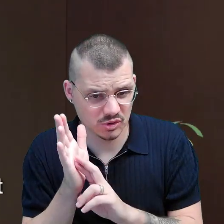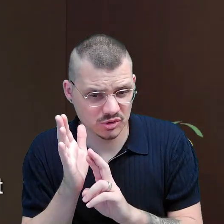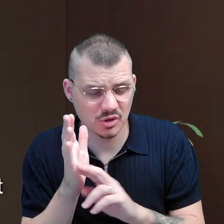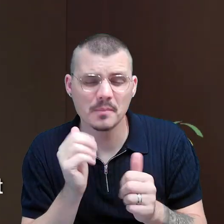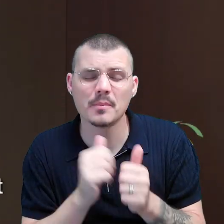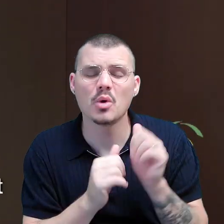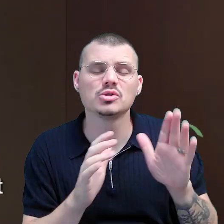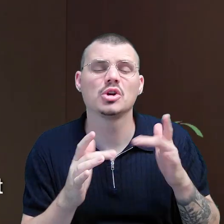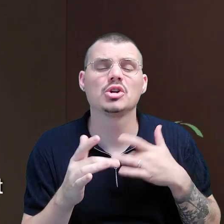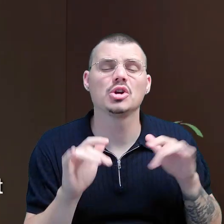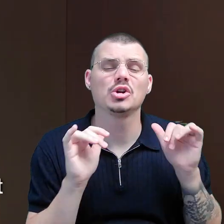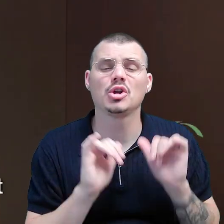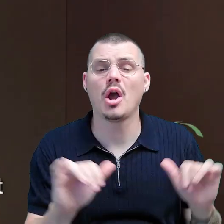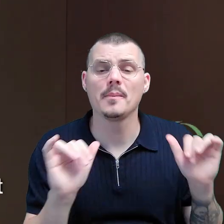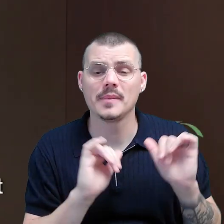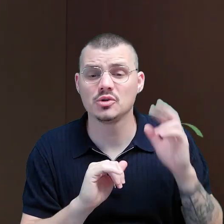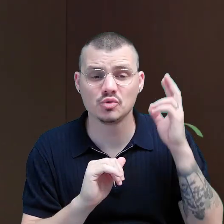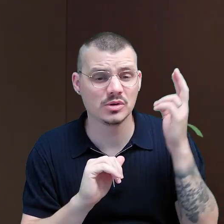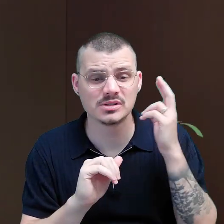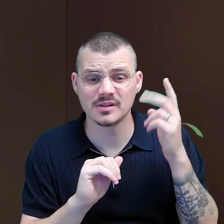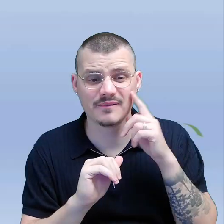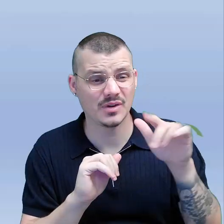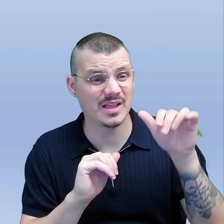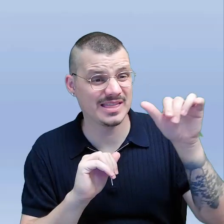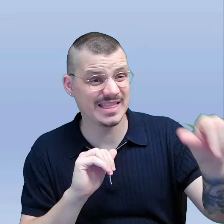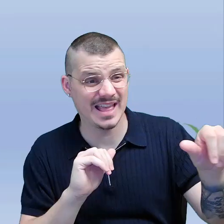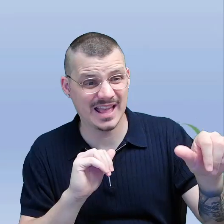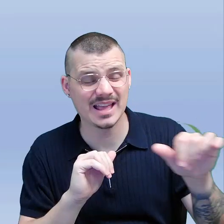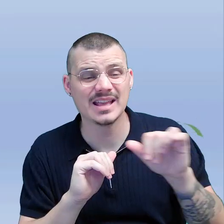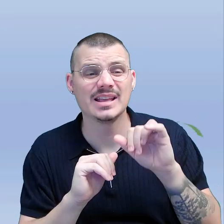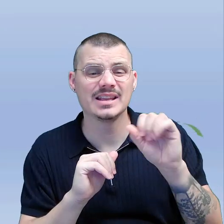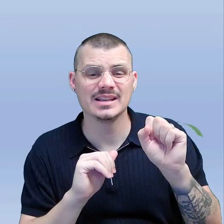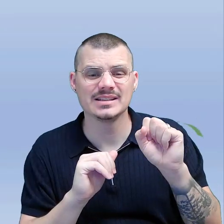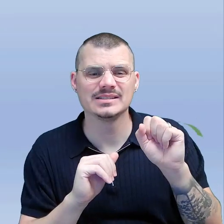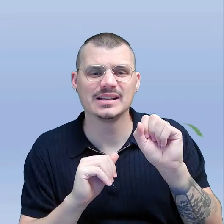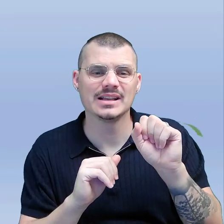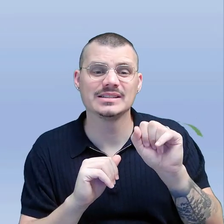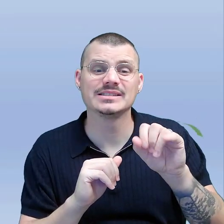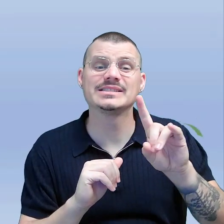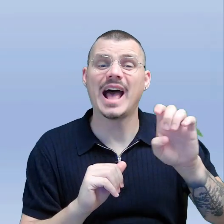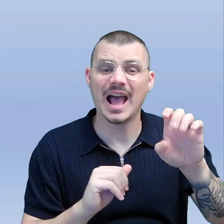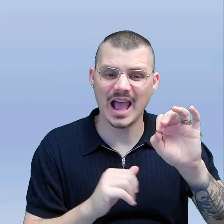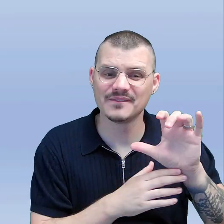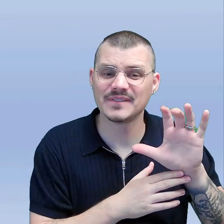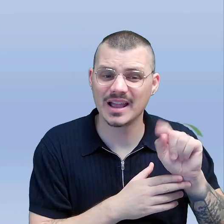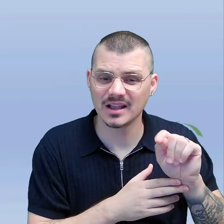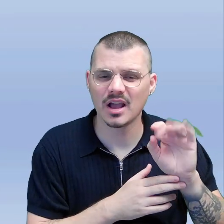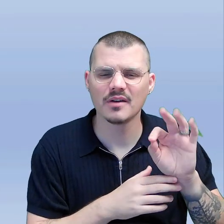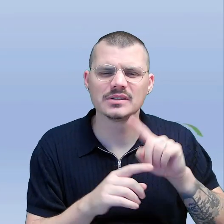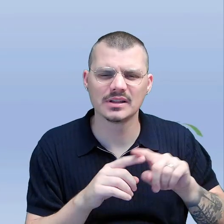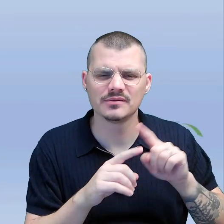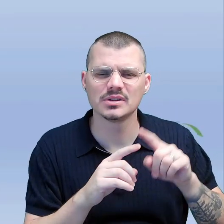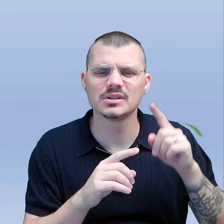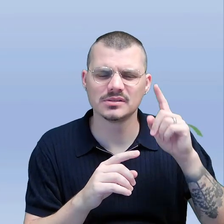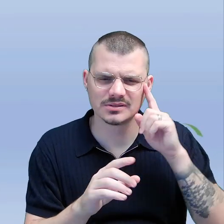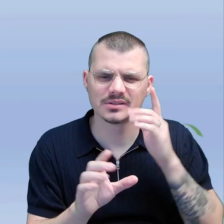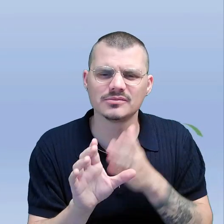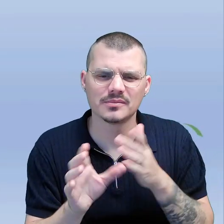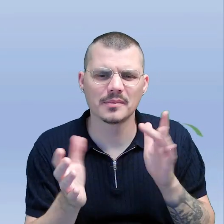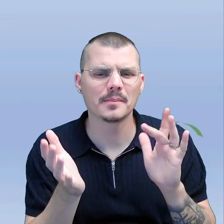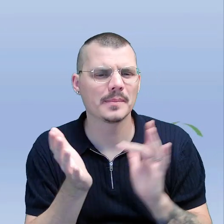that the most common reason for that is a side effect of certain